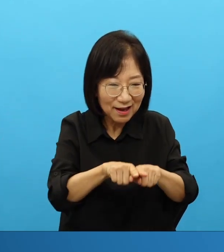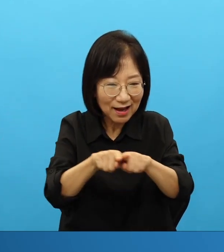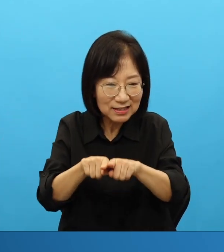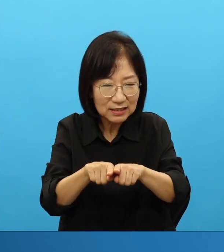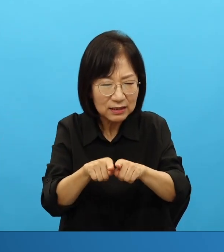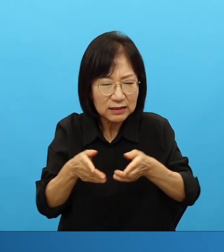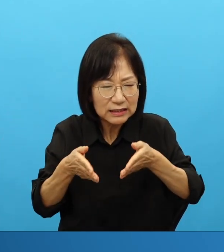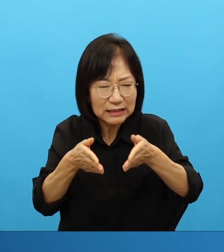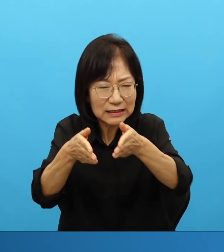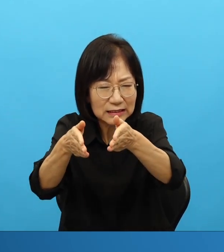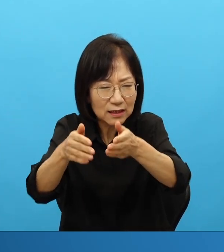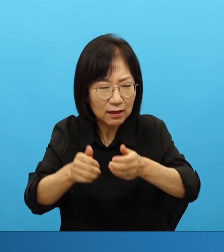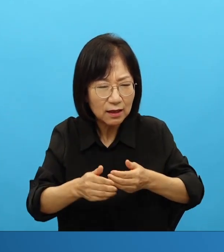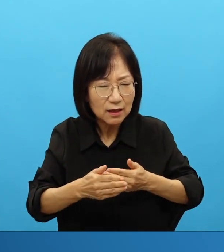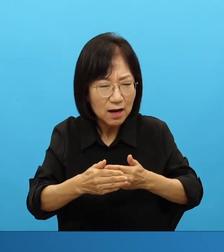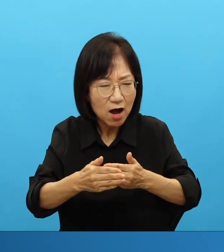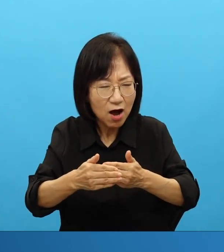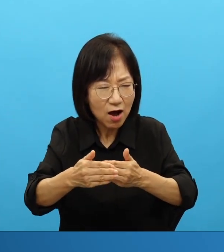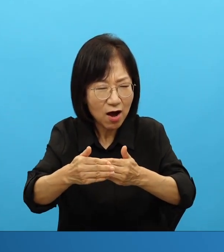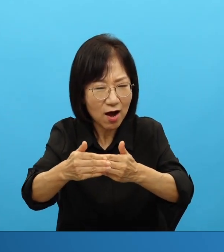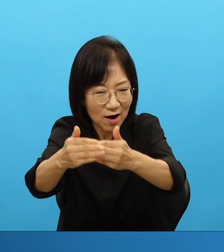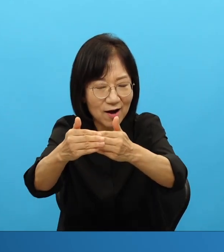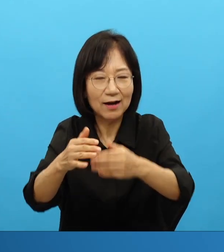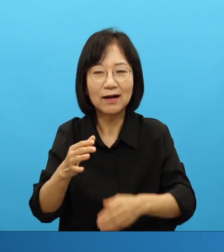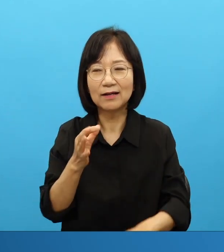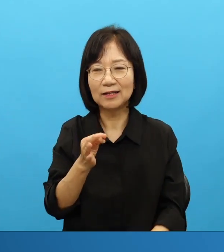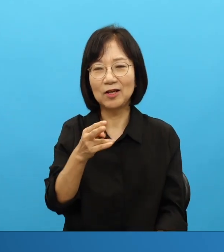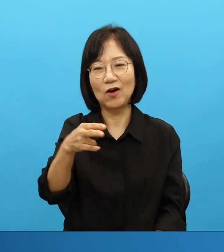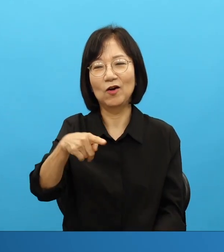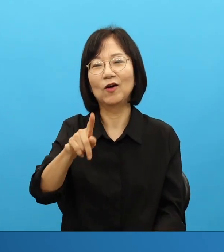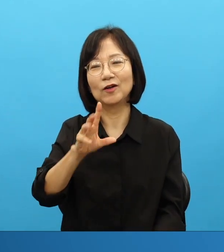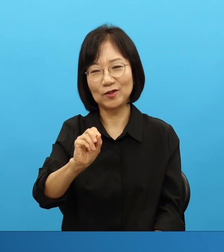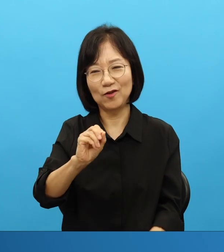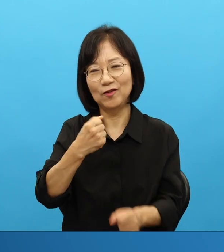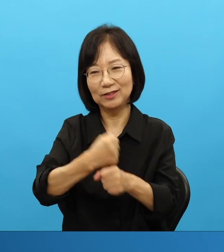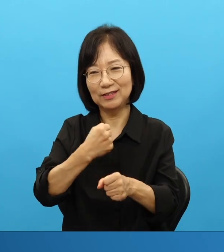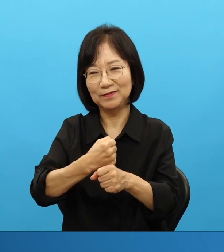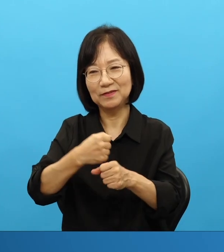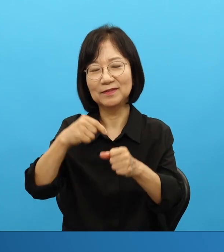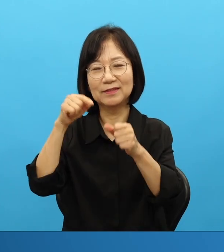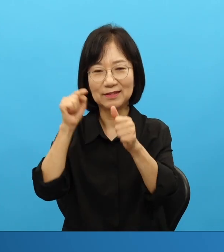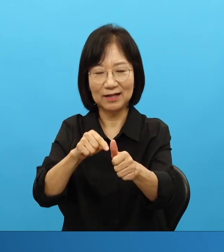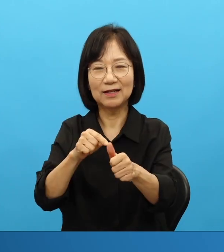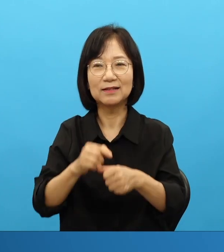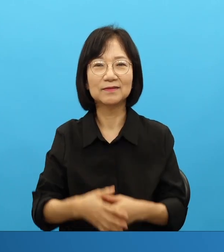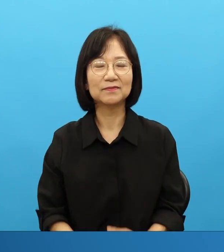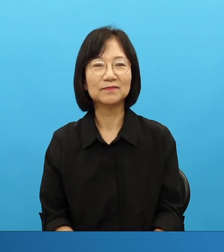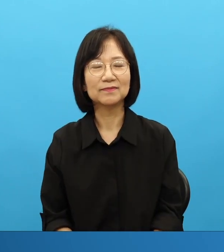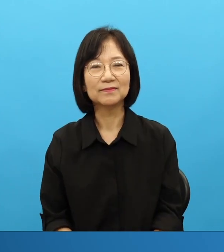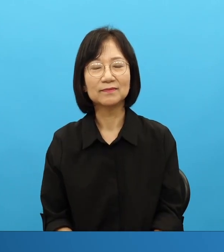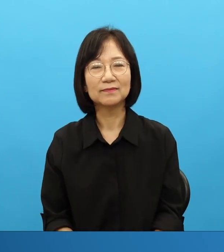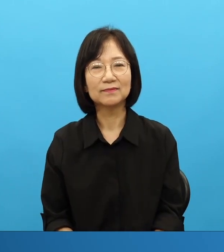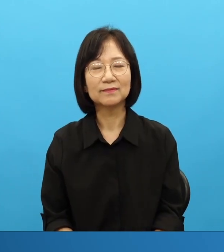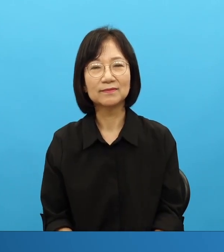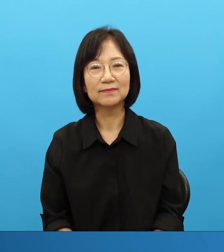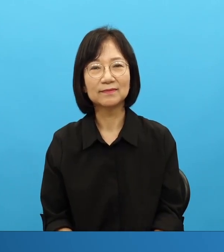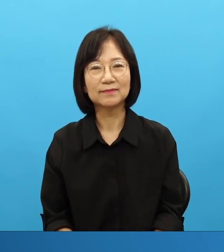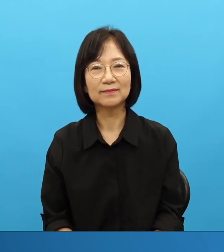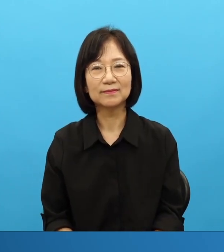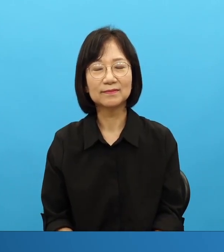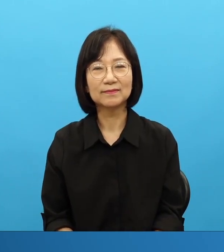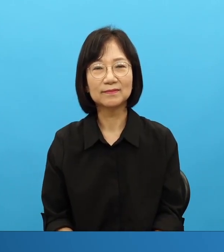triune God who is unseen to the eyes is with us and works upon us. And that path by which he works, that must become our very life